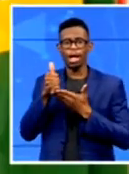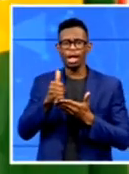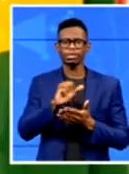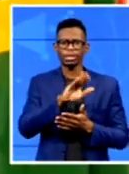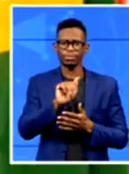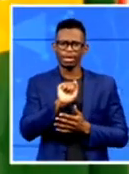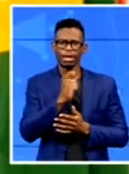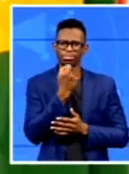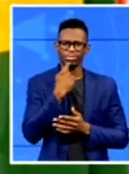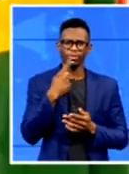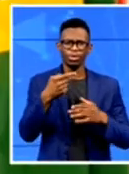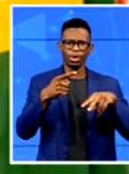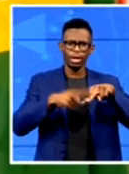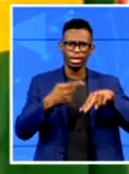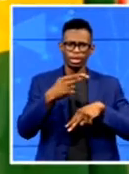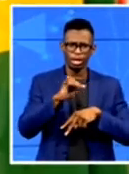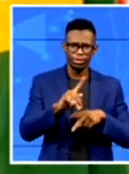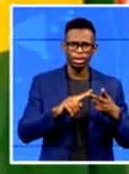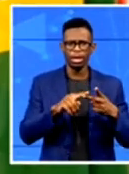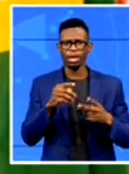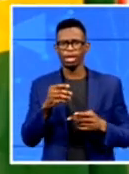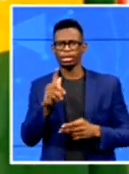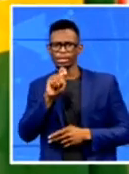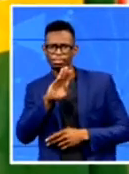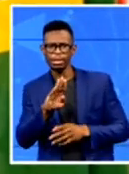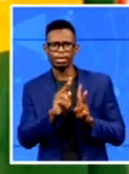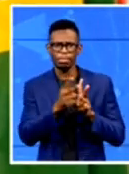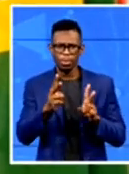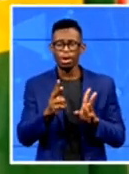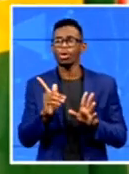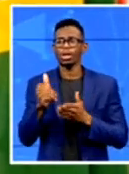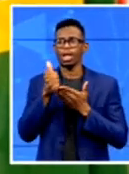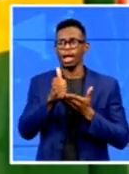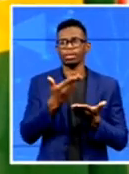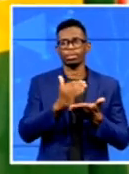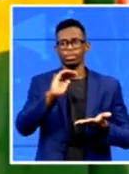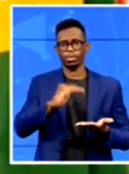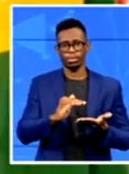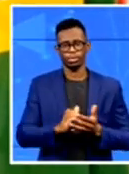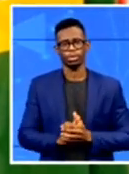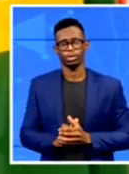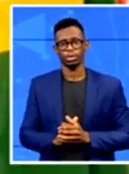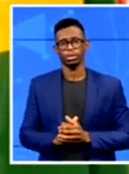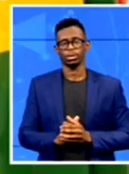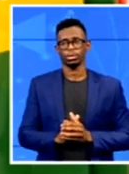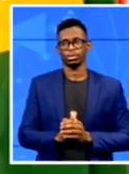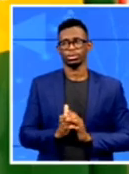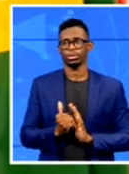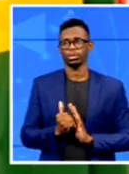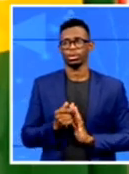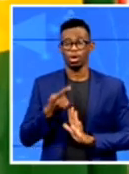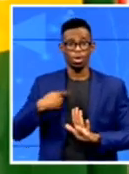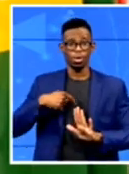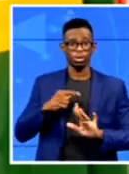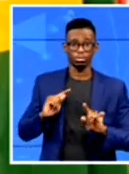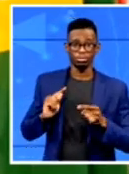Our local manufacturing of active pharmaceutical ingredients has been a priority for our country and